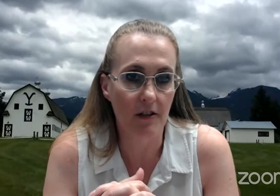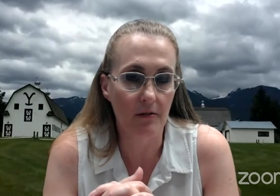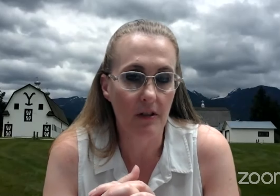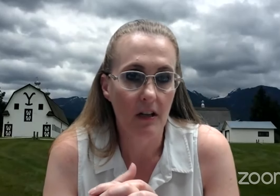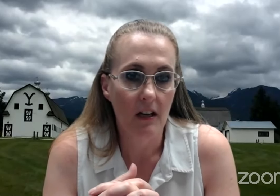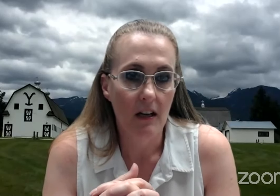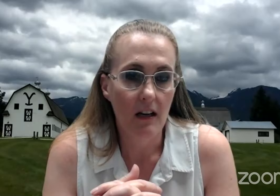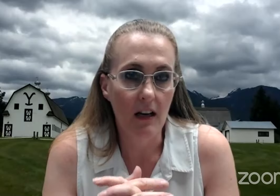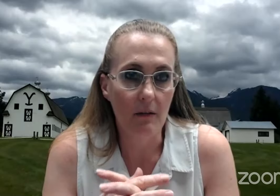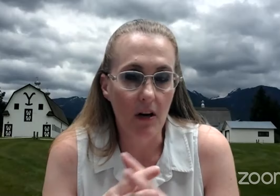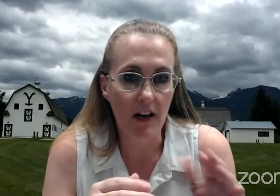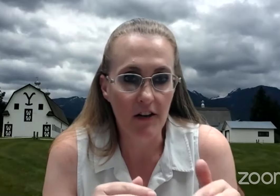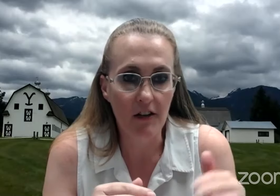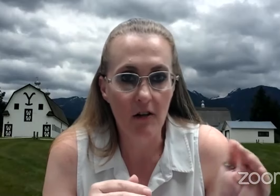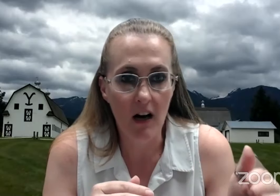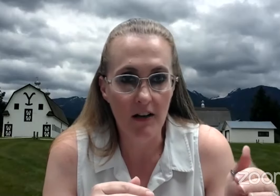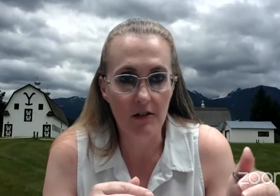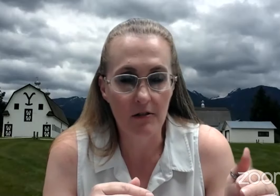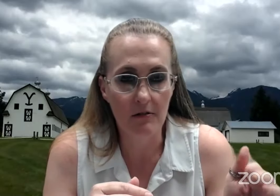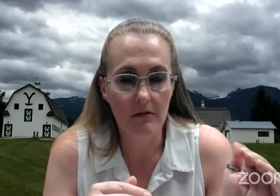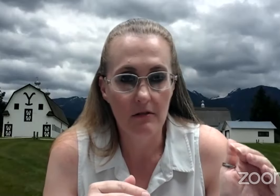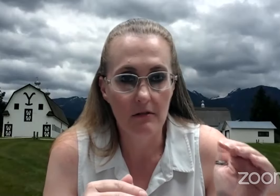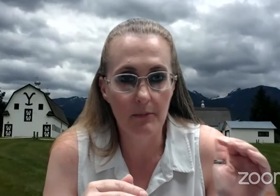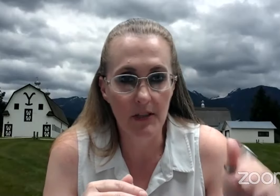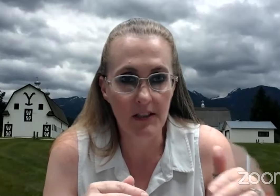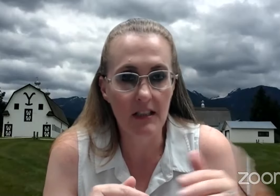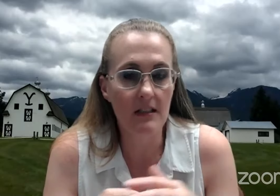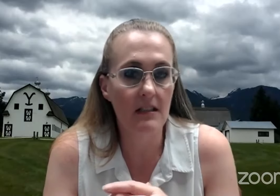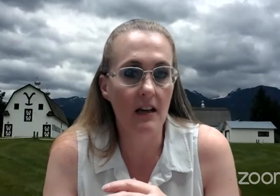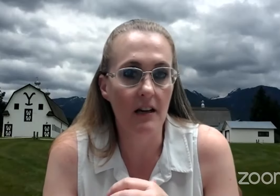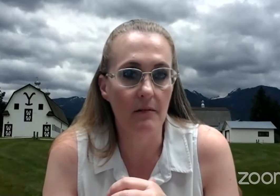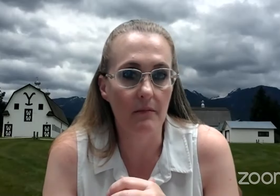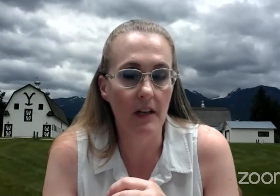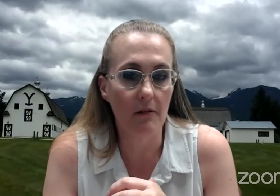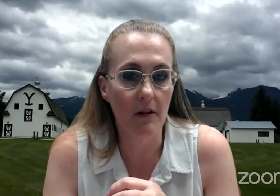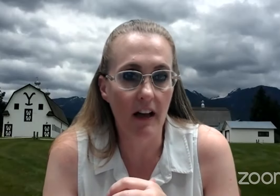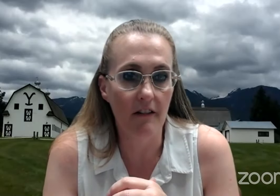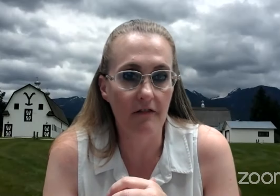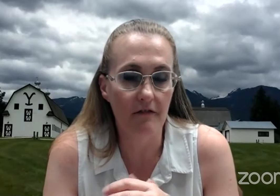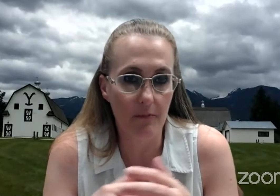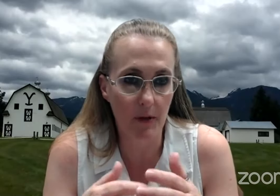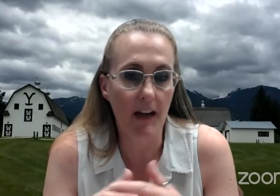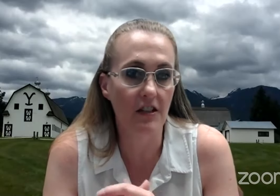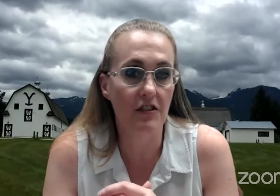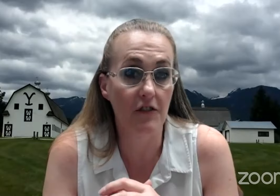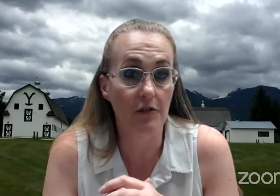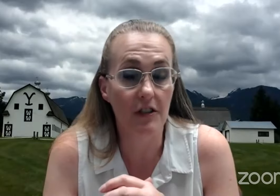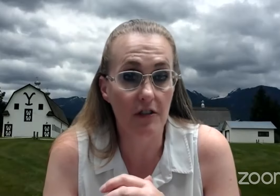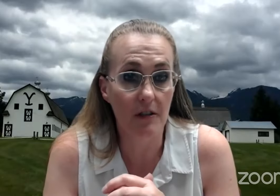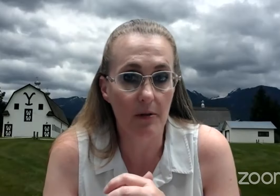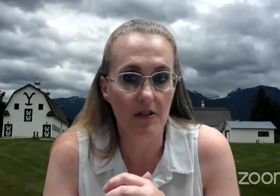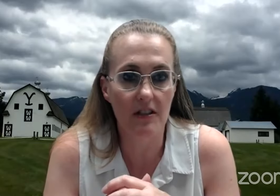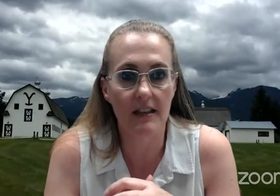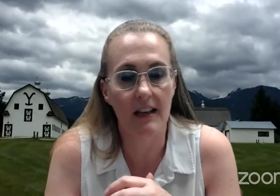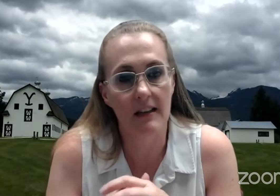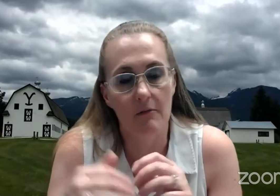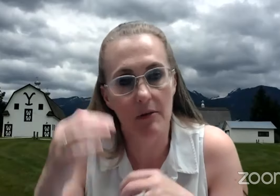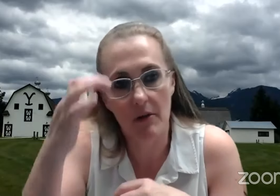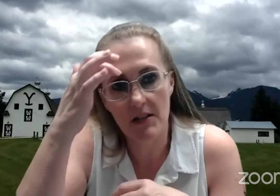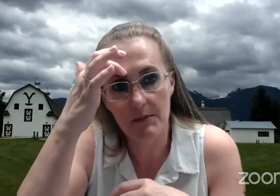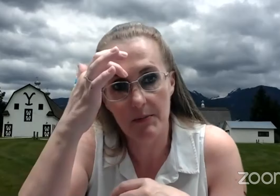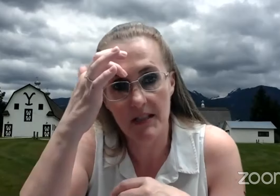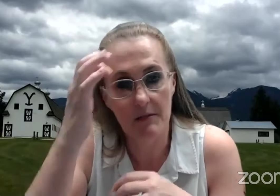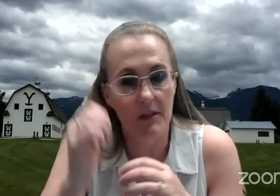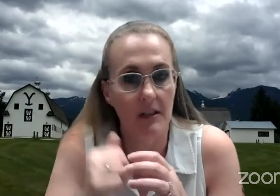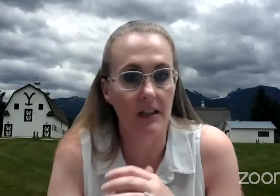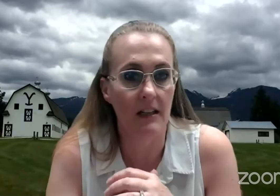the our Aero Auto buildings that will have prepackaged food that you can purchase. And then